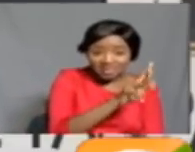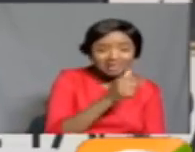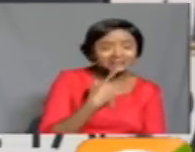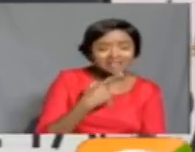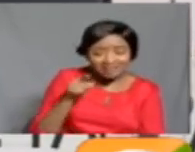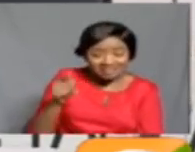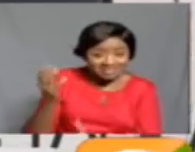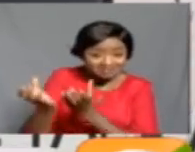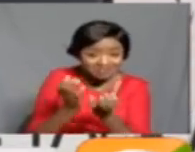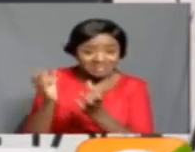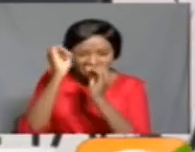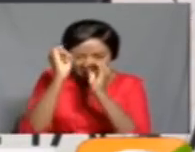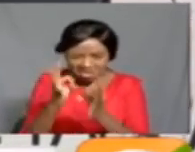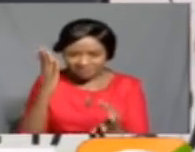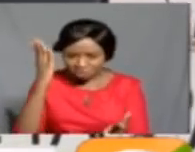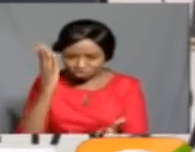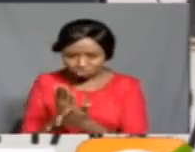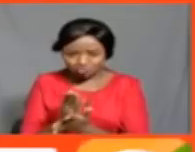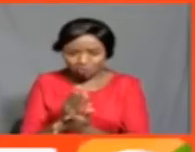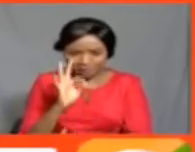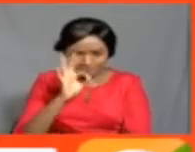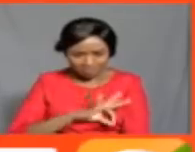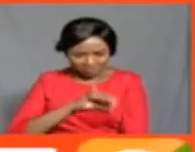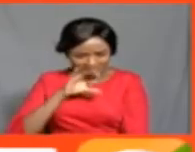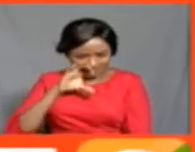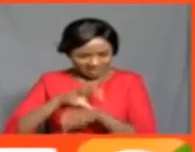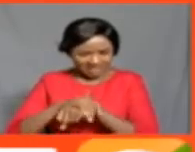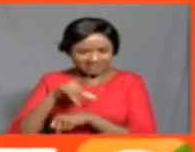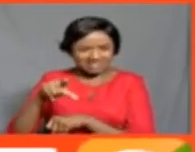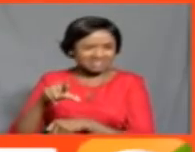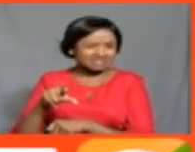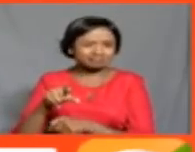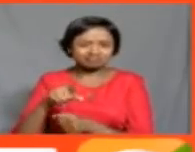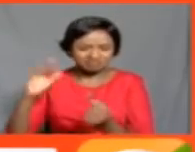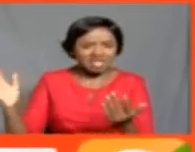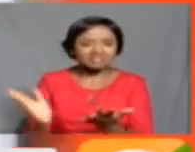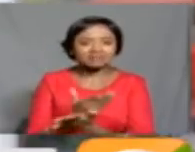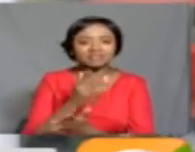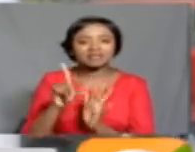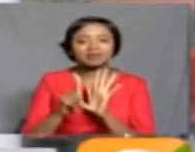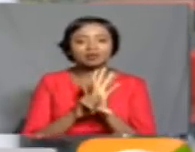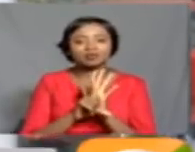spared if the income earned from such trade is explicitly exempted in law.